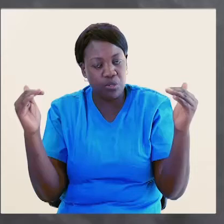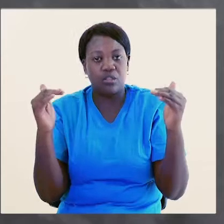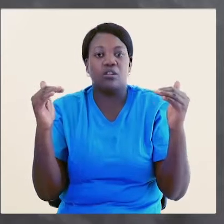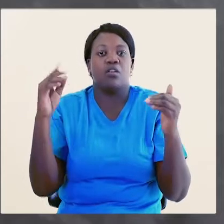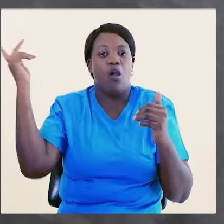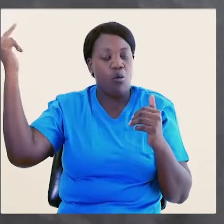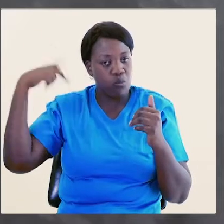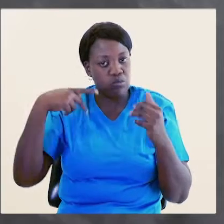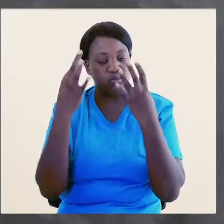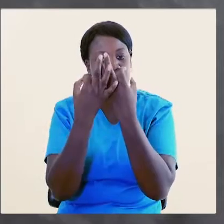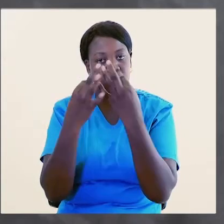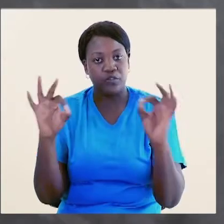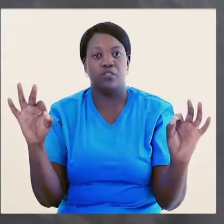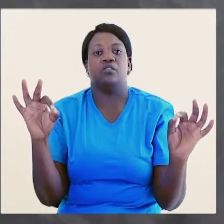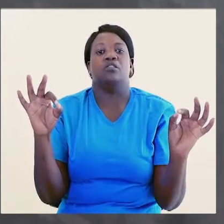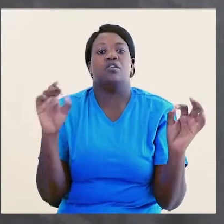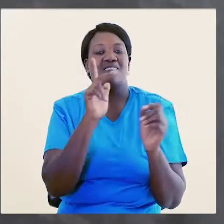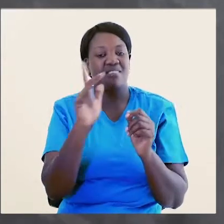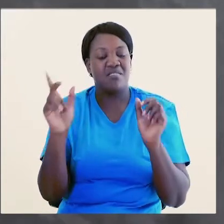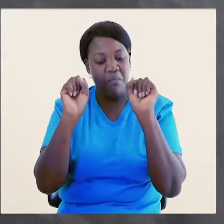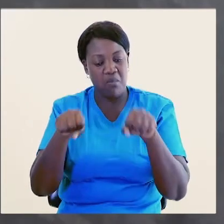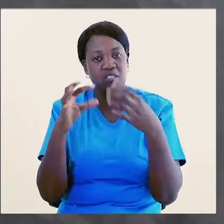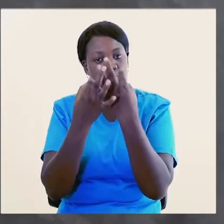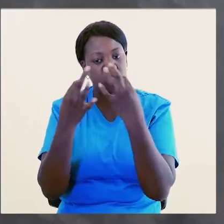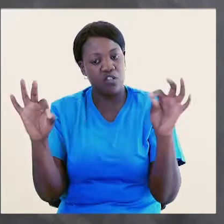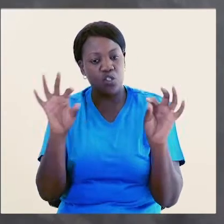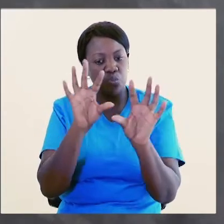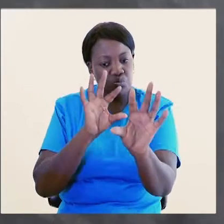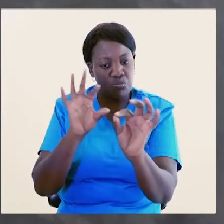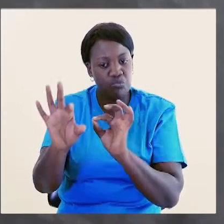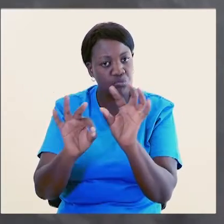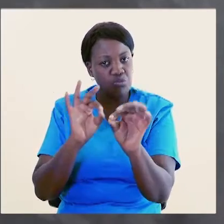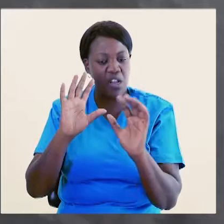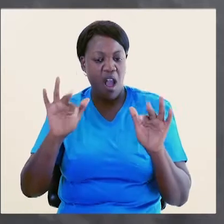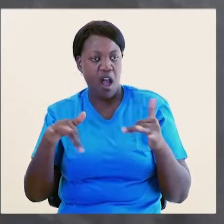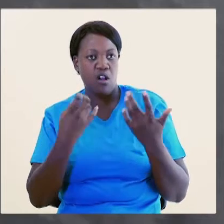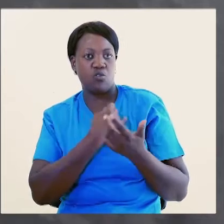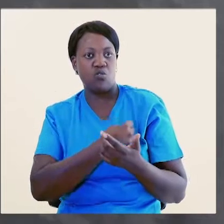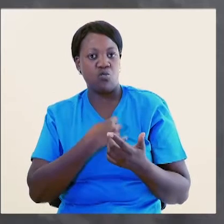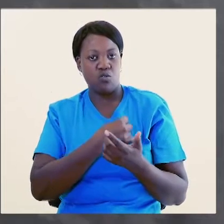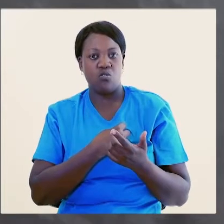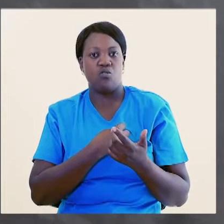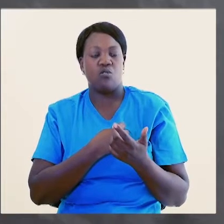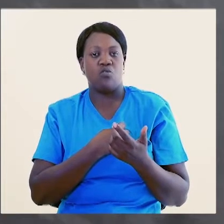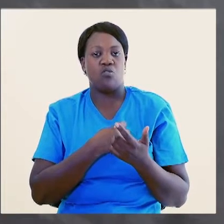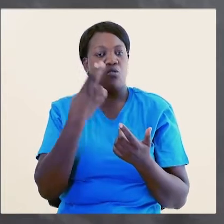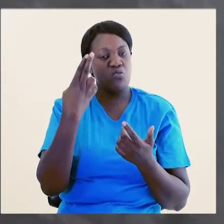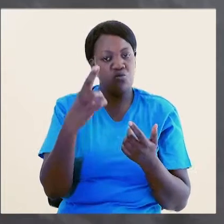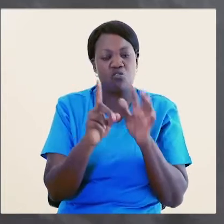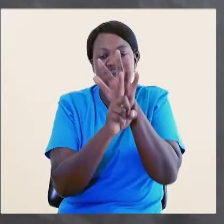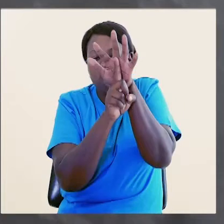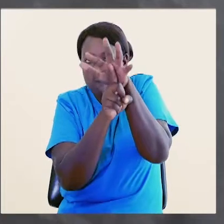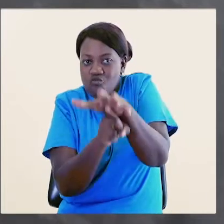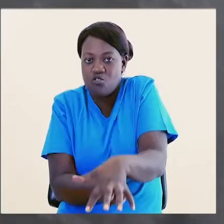Political freedom. People also need freedom to choose their own way of life, rather than have it forced upon